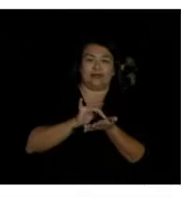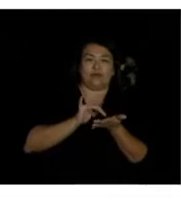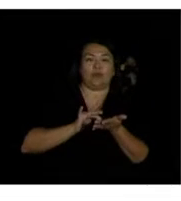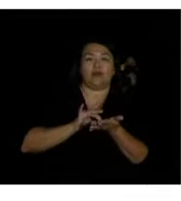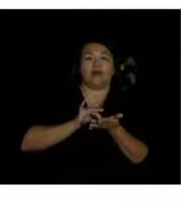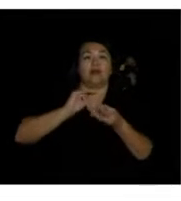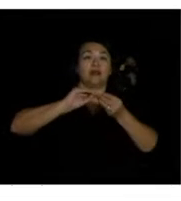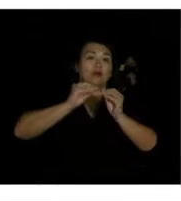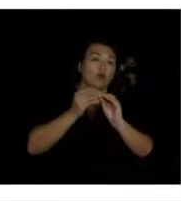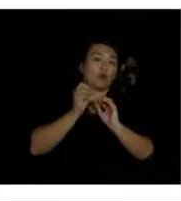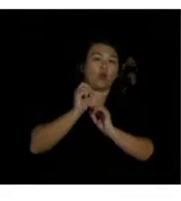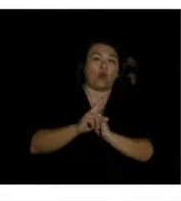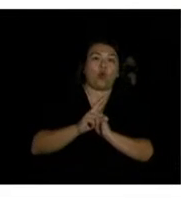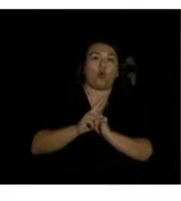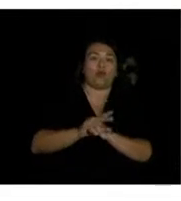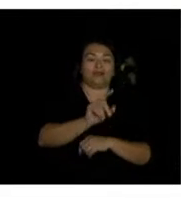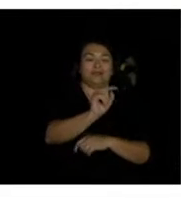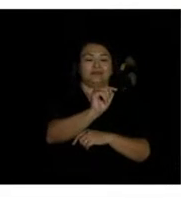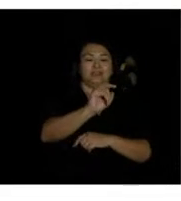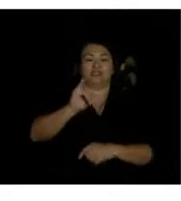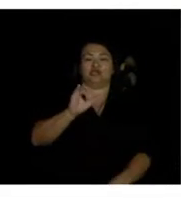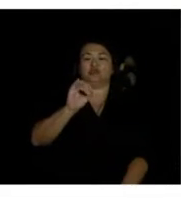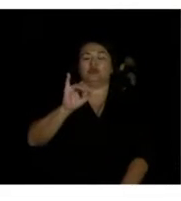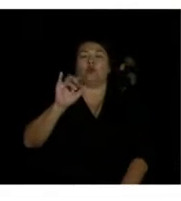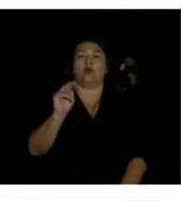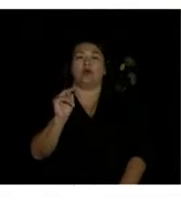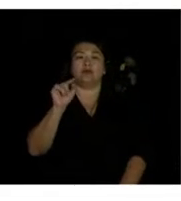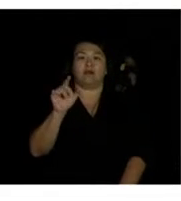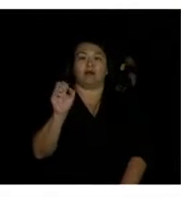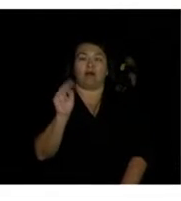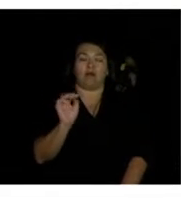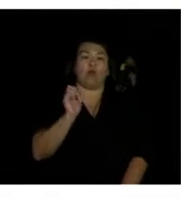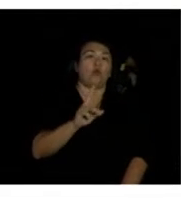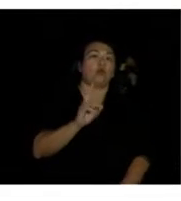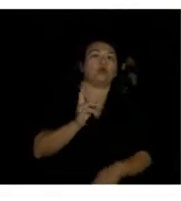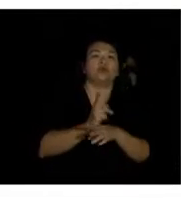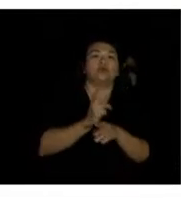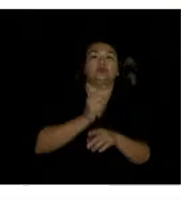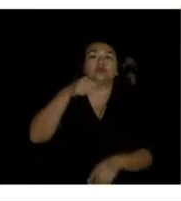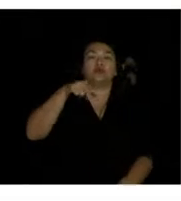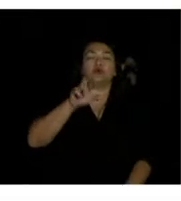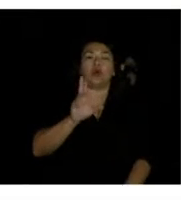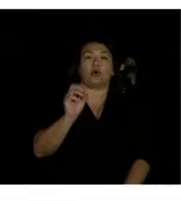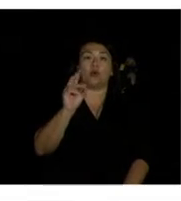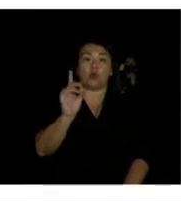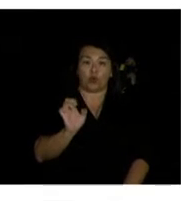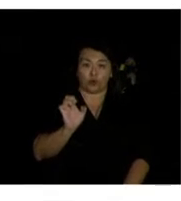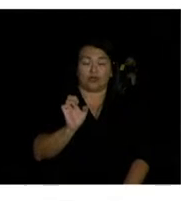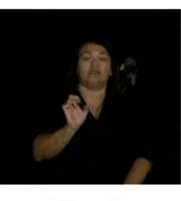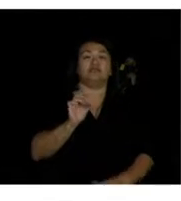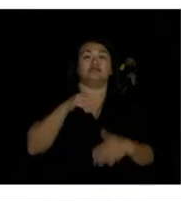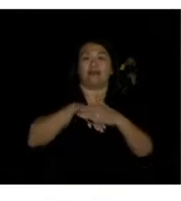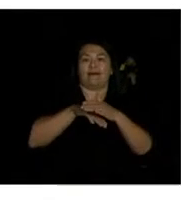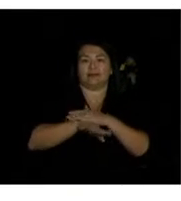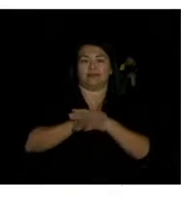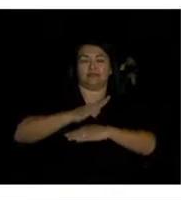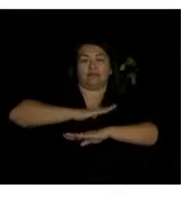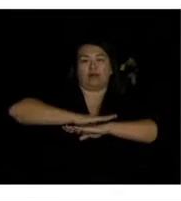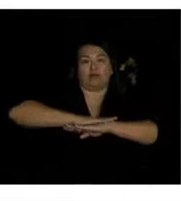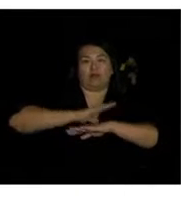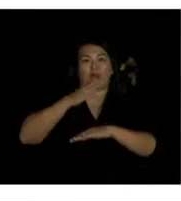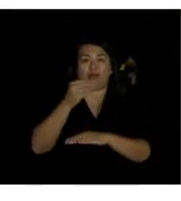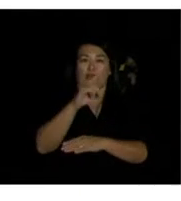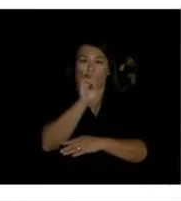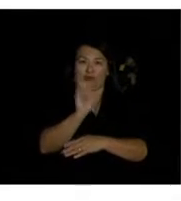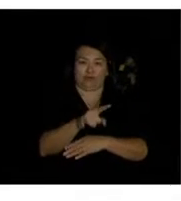number or go to tjoin.com or use the QR code to access the platform and the questions so